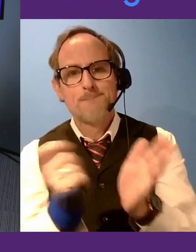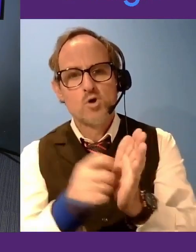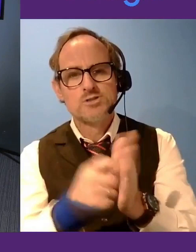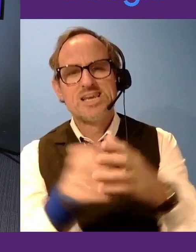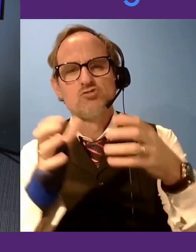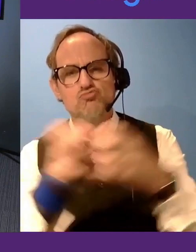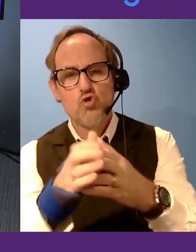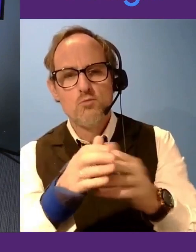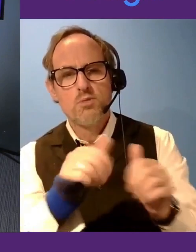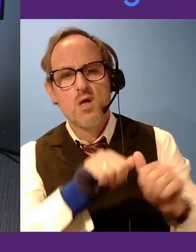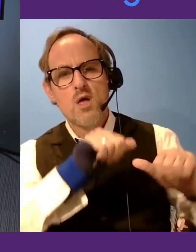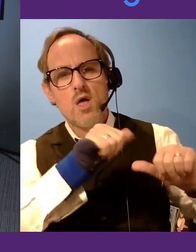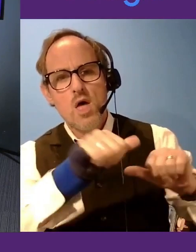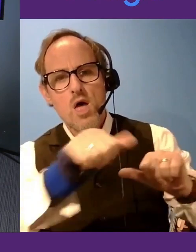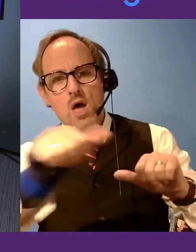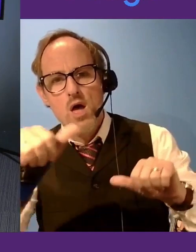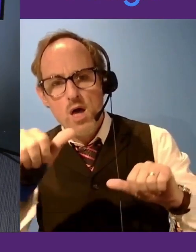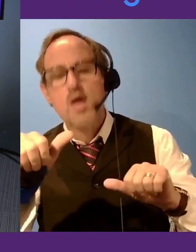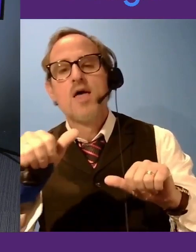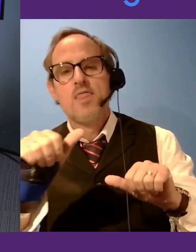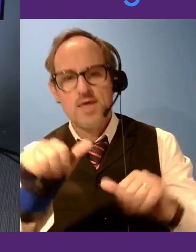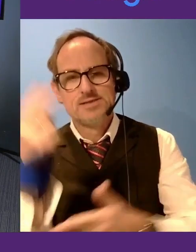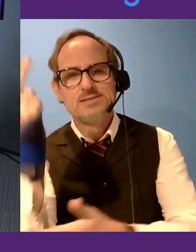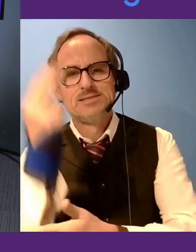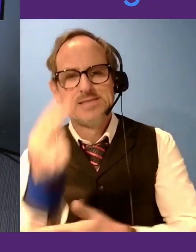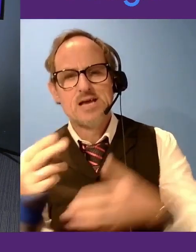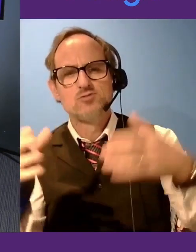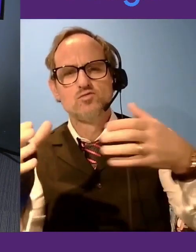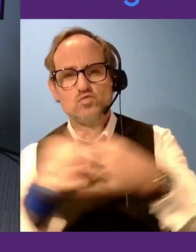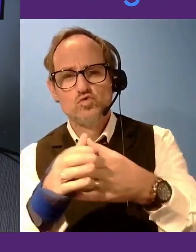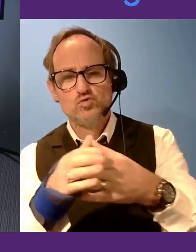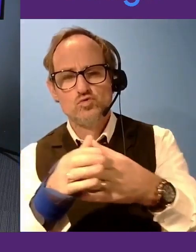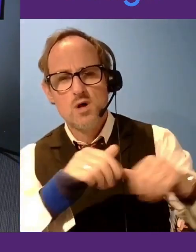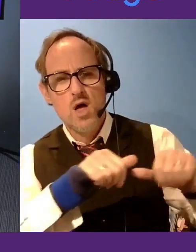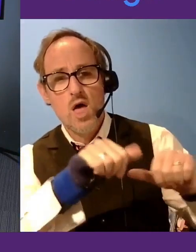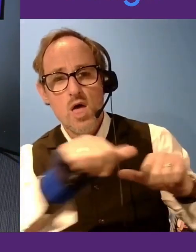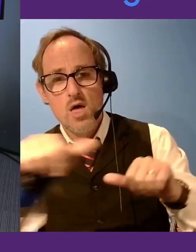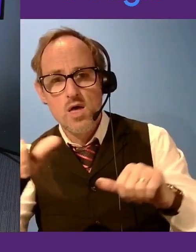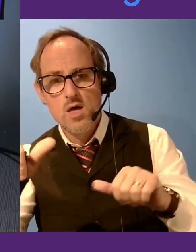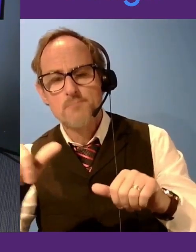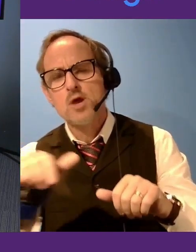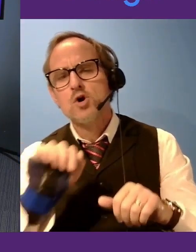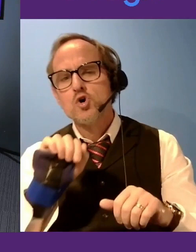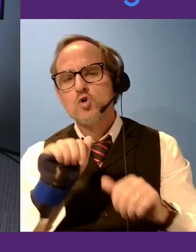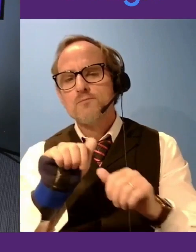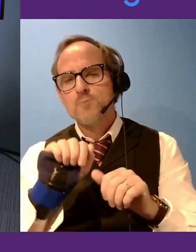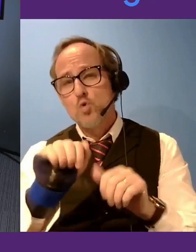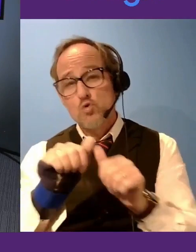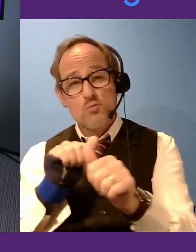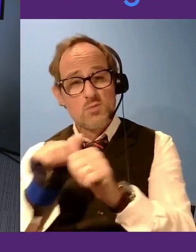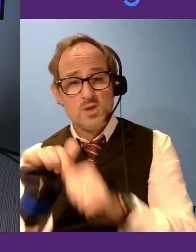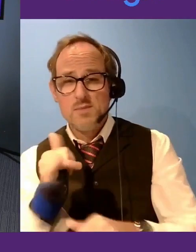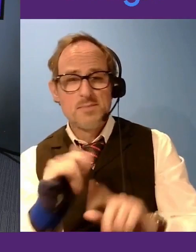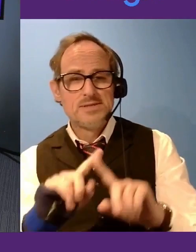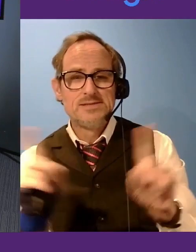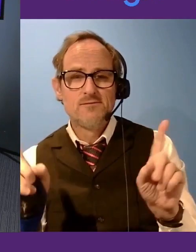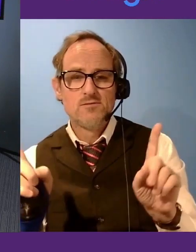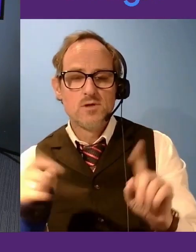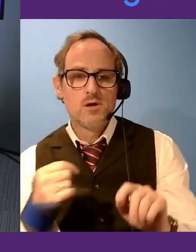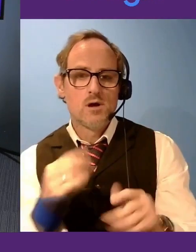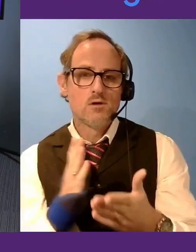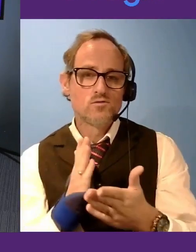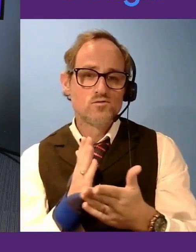into the design territory. And I'm not saying that is what happens in your company. In fact, I'm looking for the kind